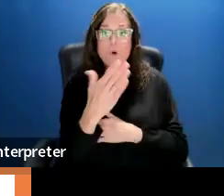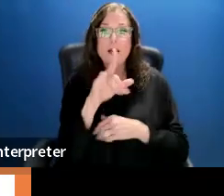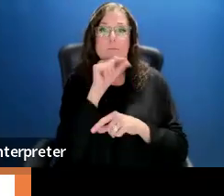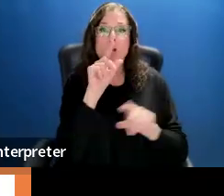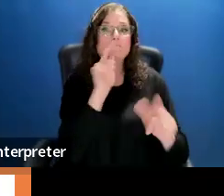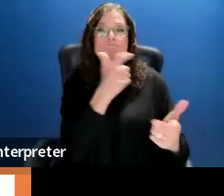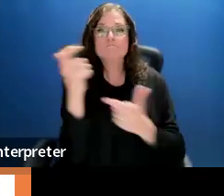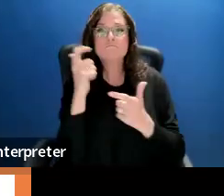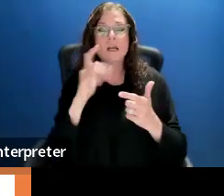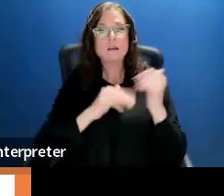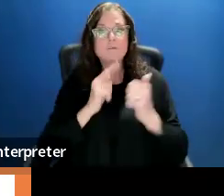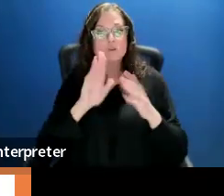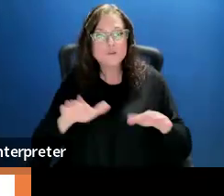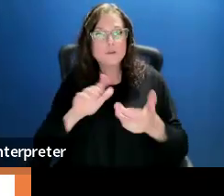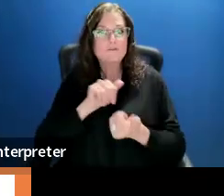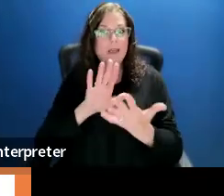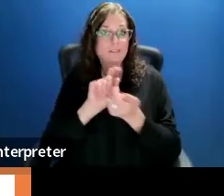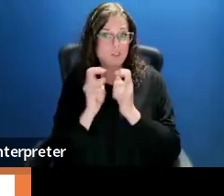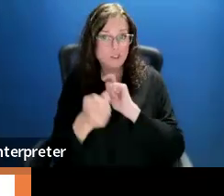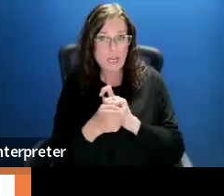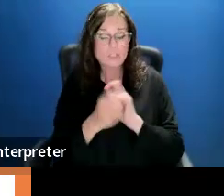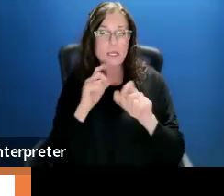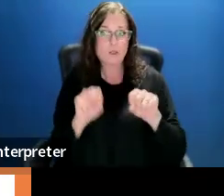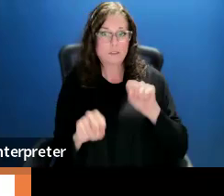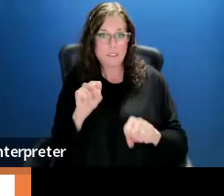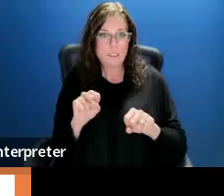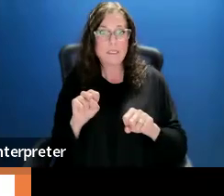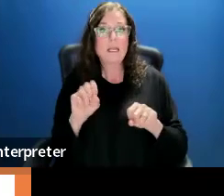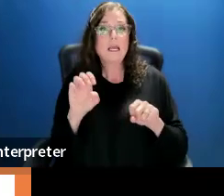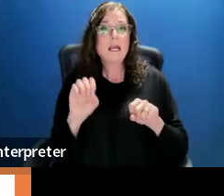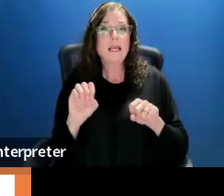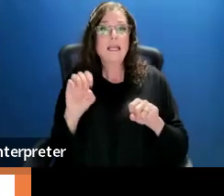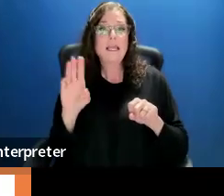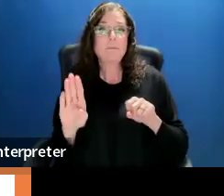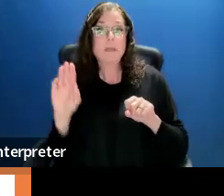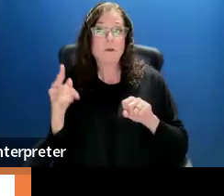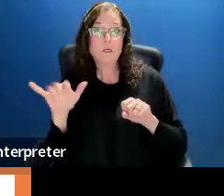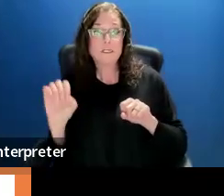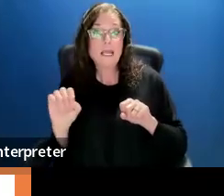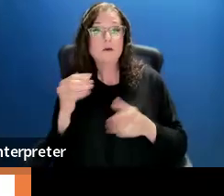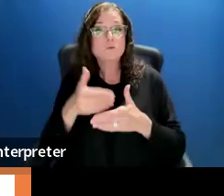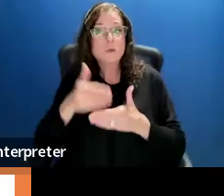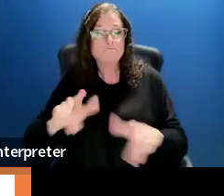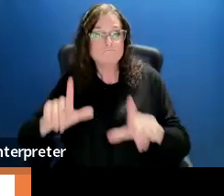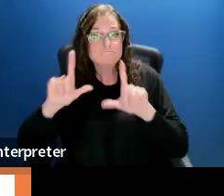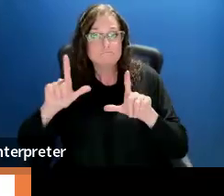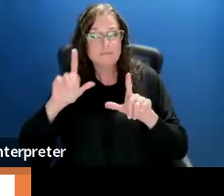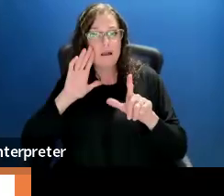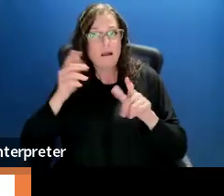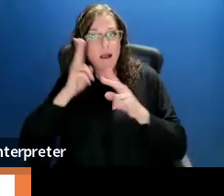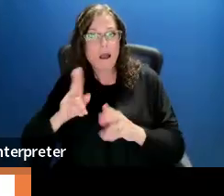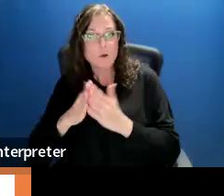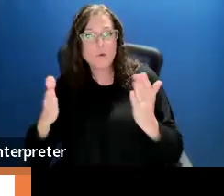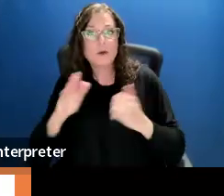offering comfort to children facing change and uncertainty. E.B. Goodell's Windows was Ezra Jack Keats' honor book, and